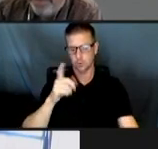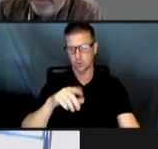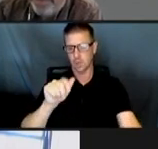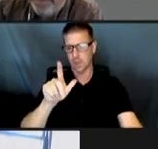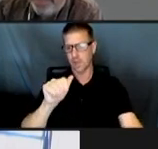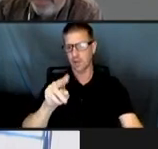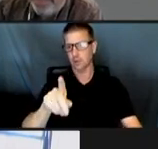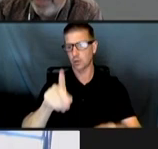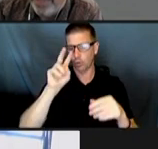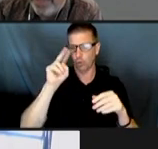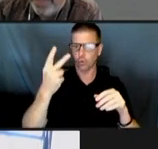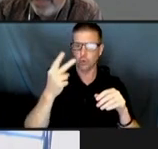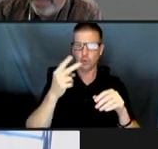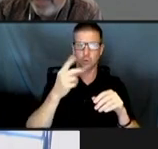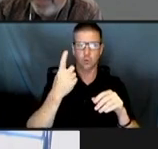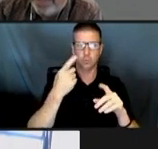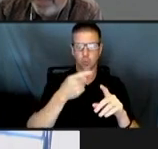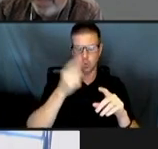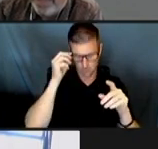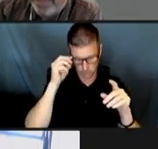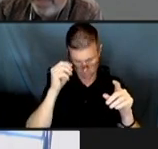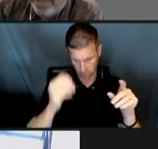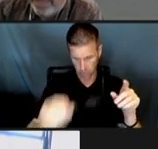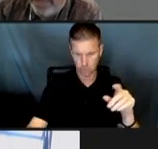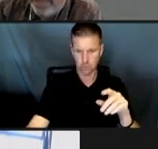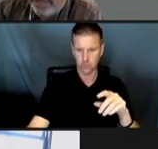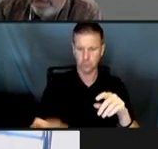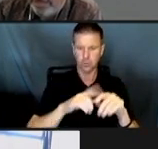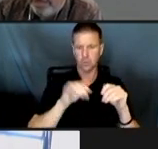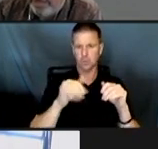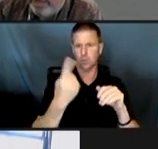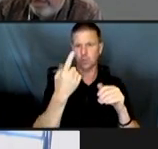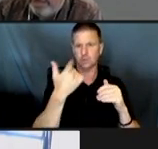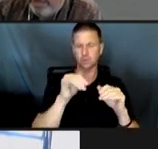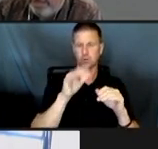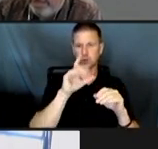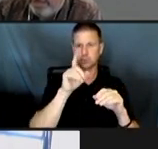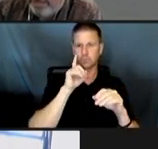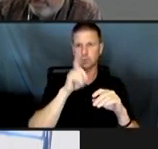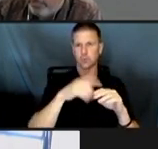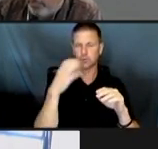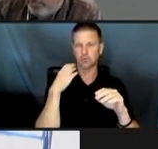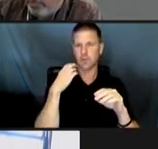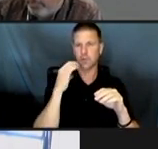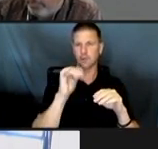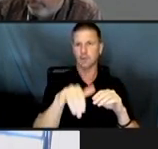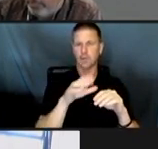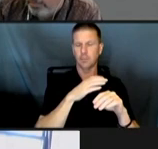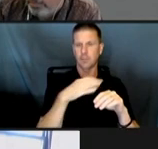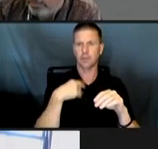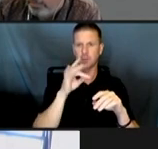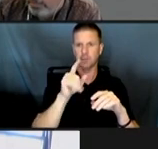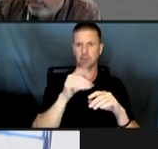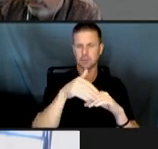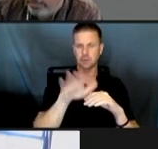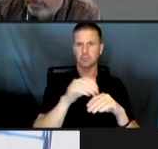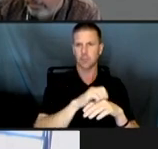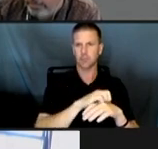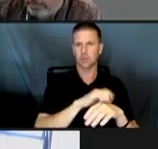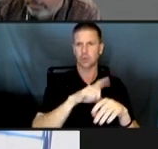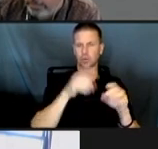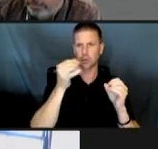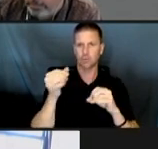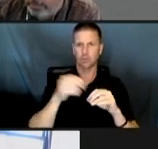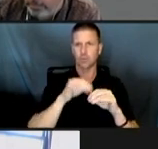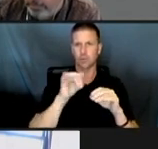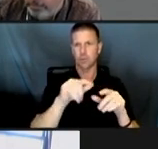was a misinterpretation at one point in time. But that one is still looking for somebody to chair that committee. I did send an email out to the individuals in